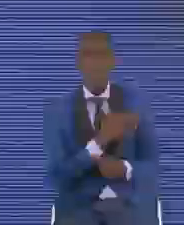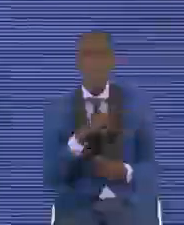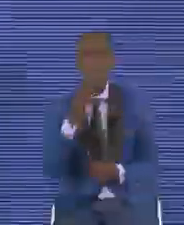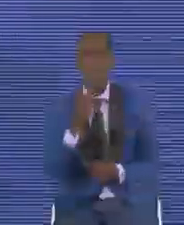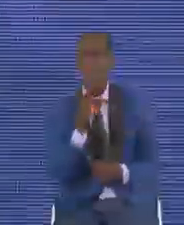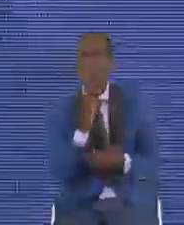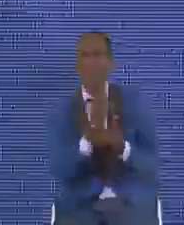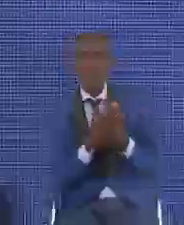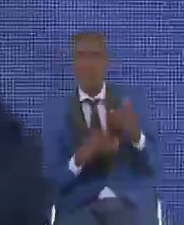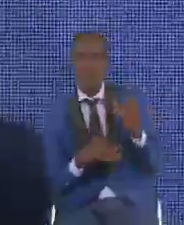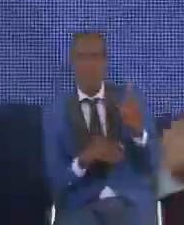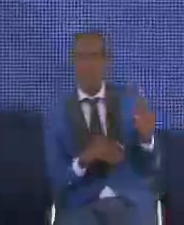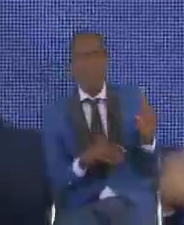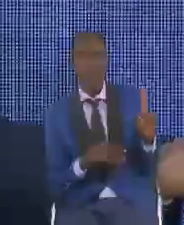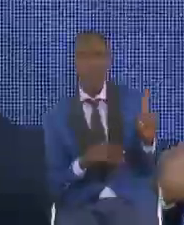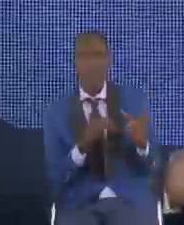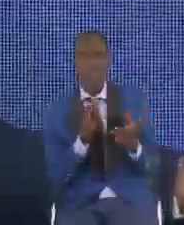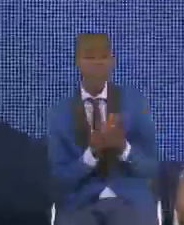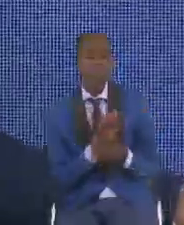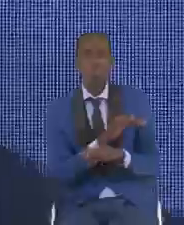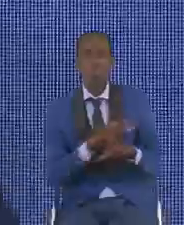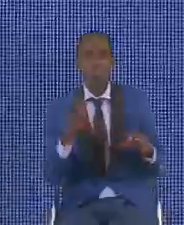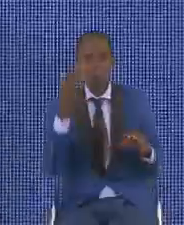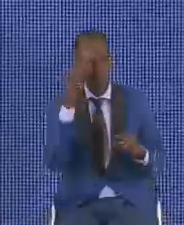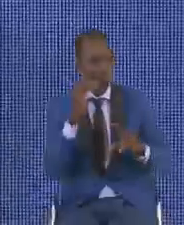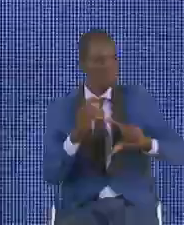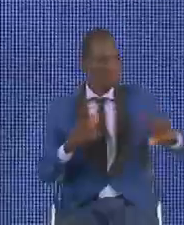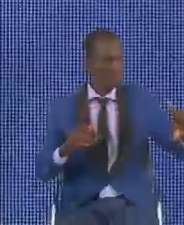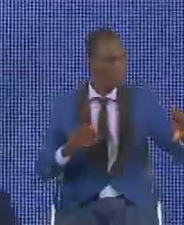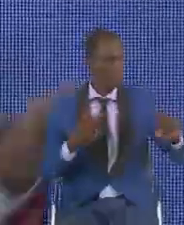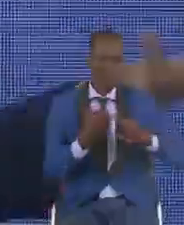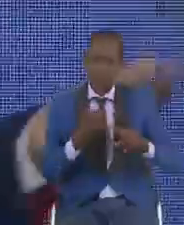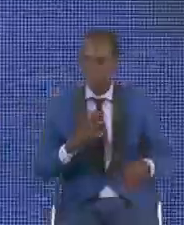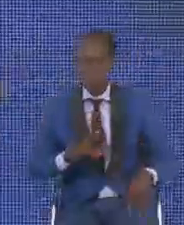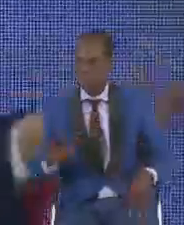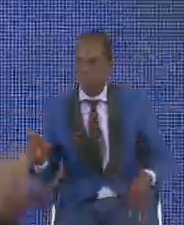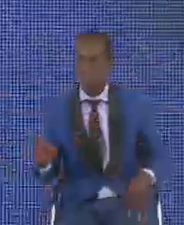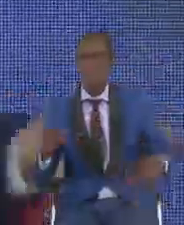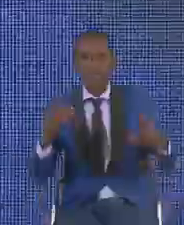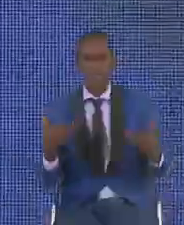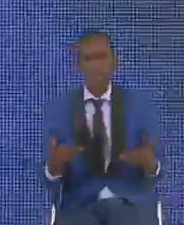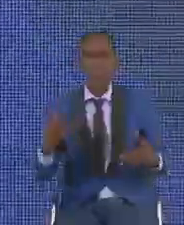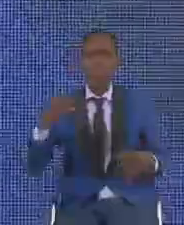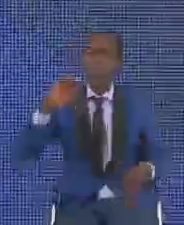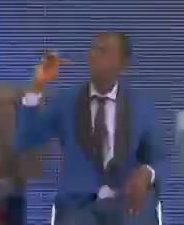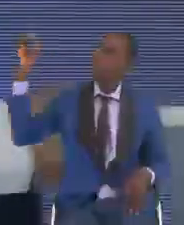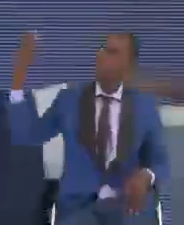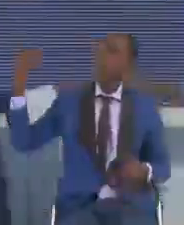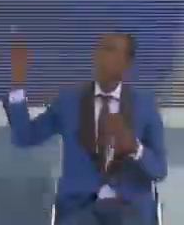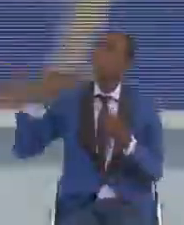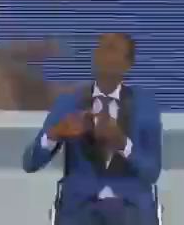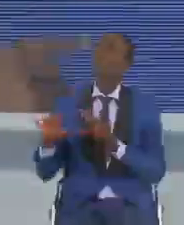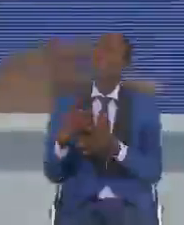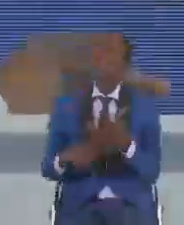somebody that didn't even know left from right. And what has the grace of God come to do? It